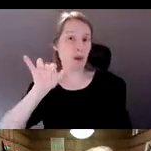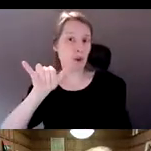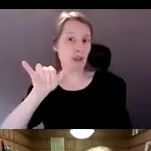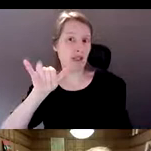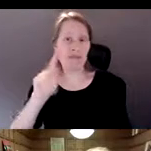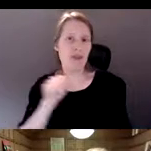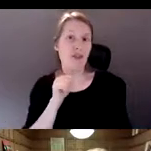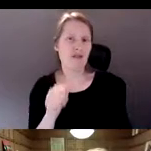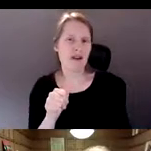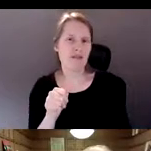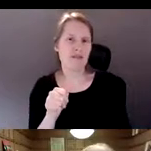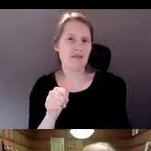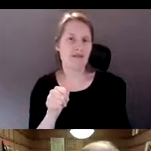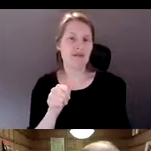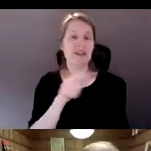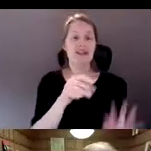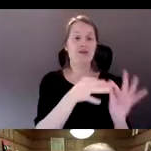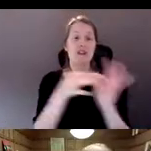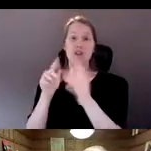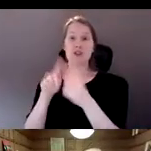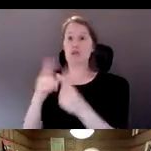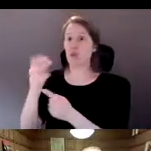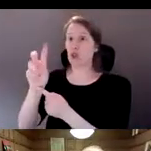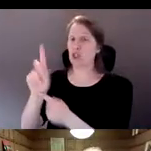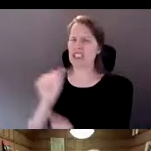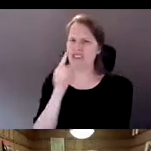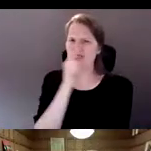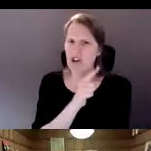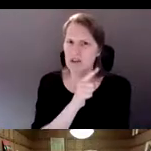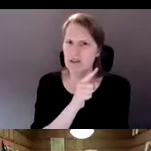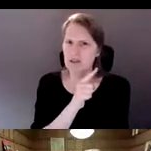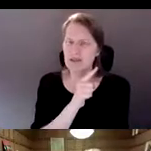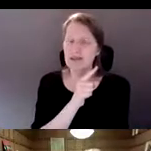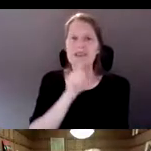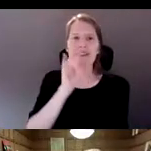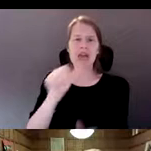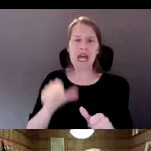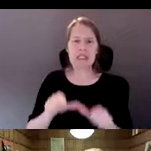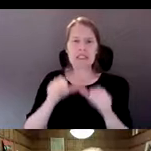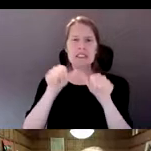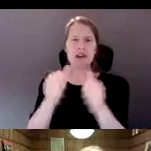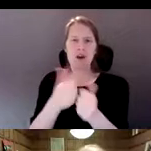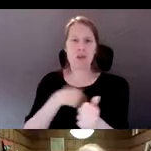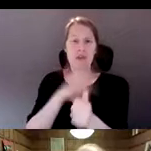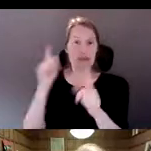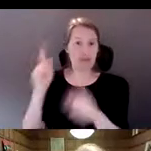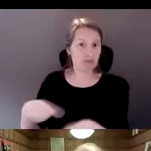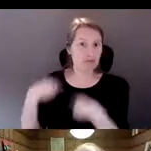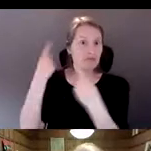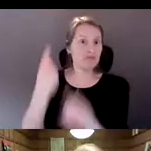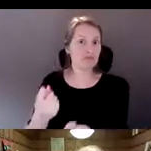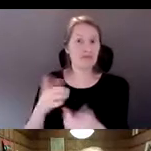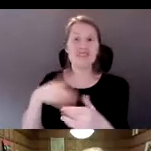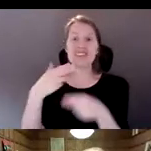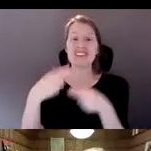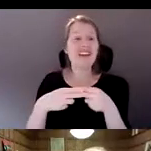to the good is a false relationship, have long futures. If I could have the next slide. If you look at